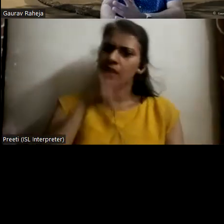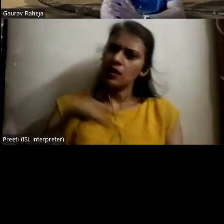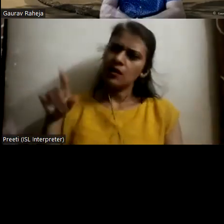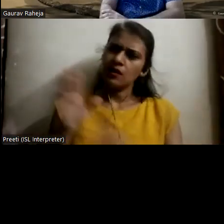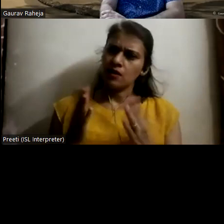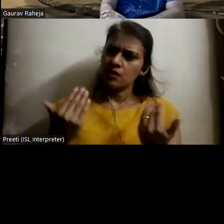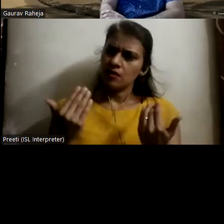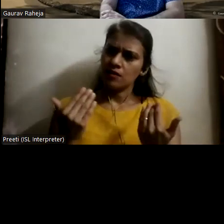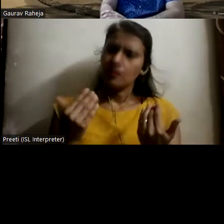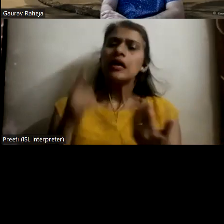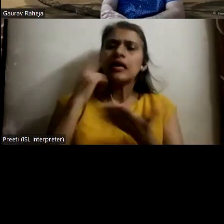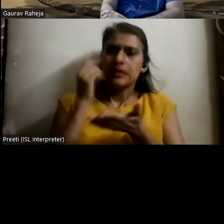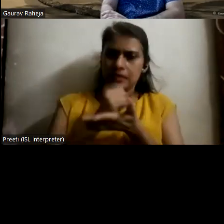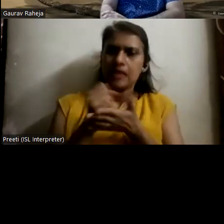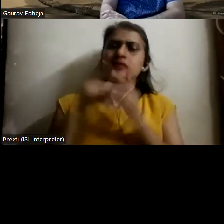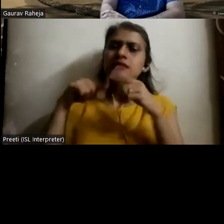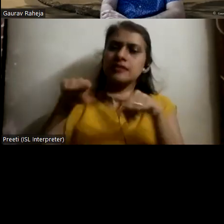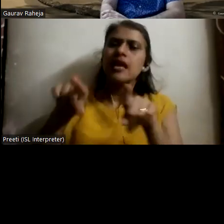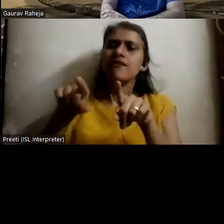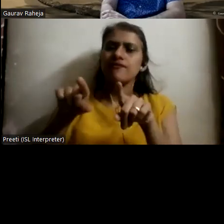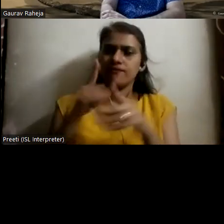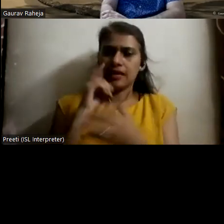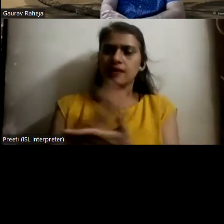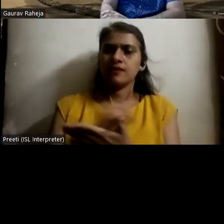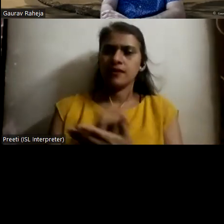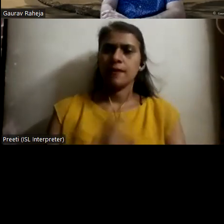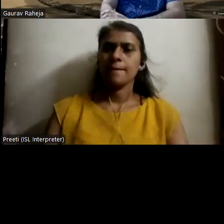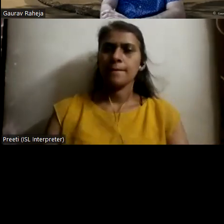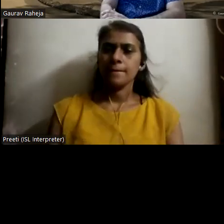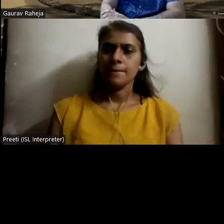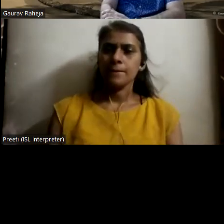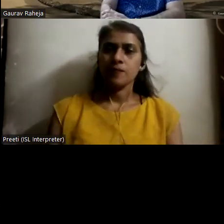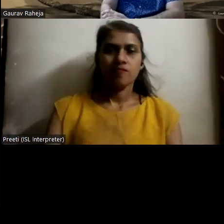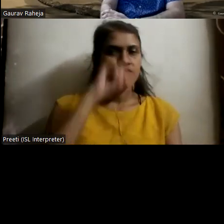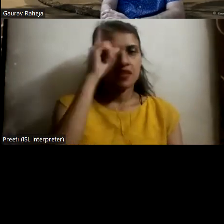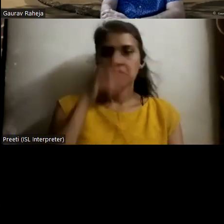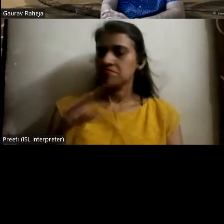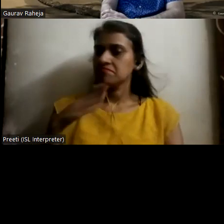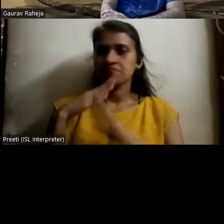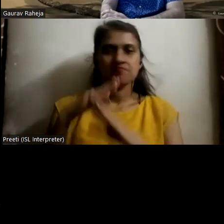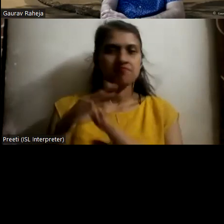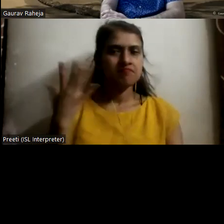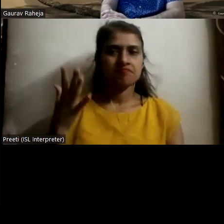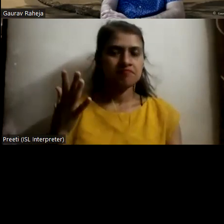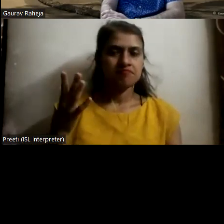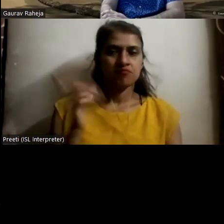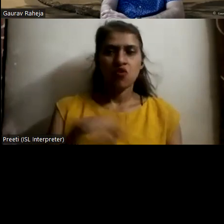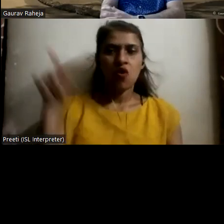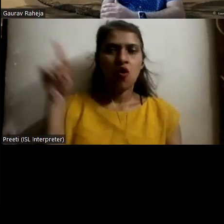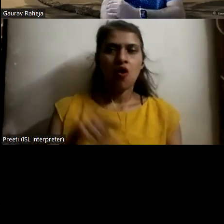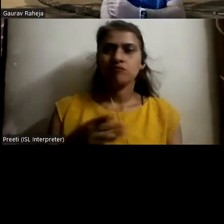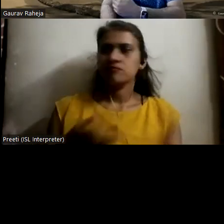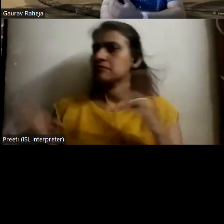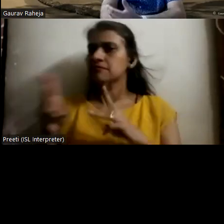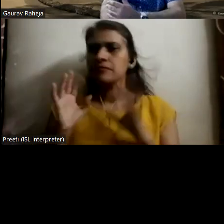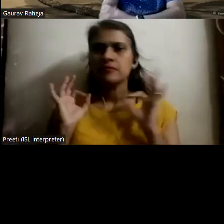You can test for yourself. Most often the answer would be a no. The question